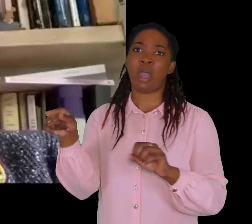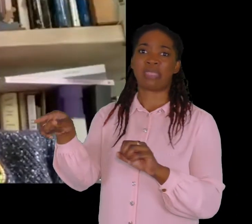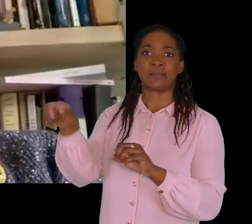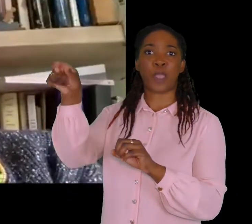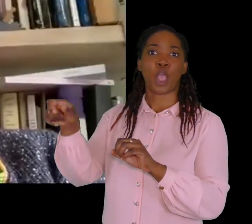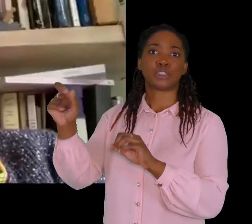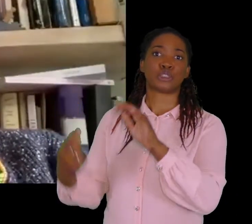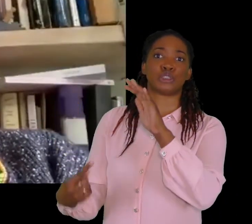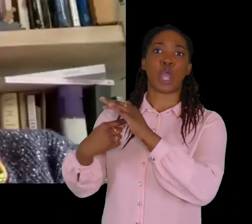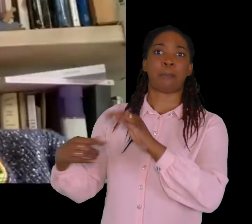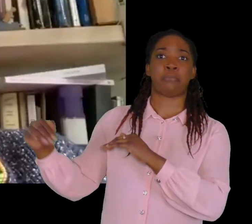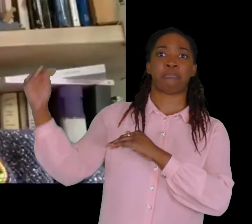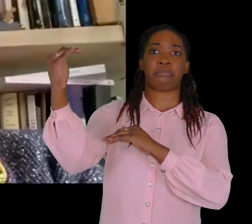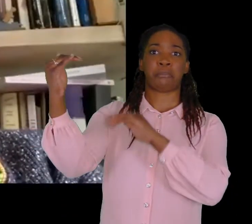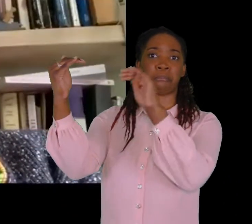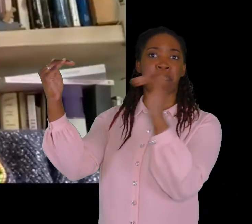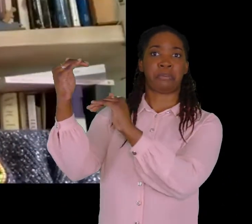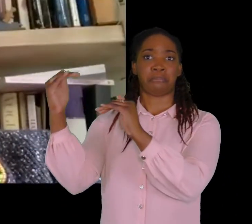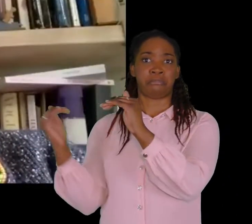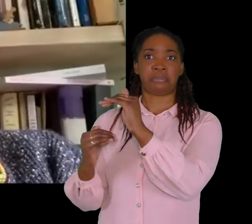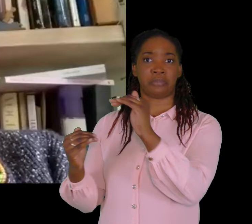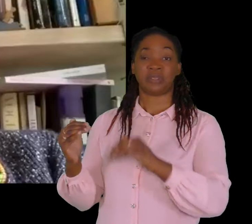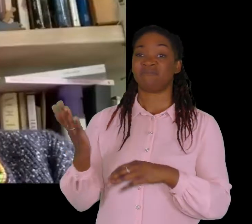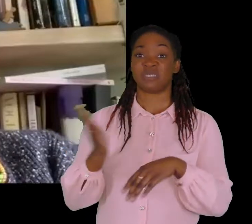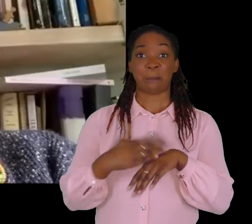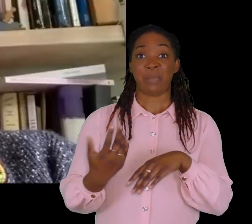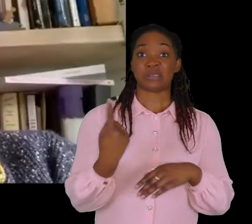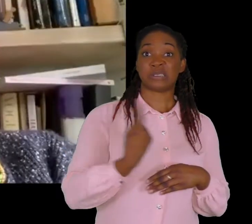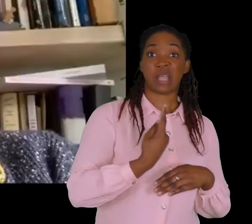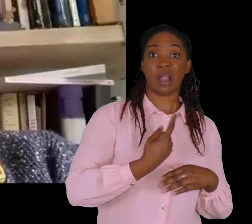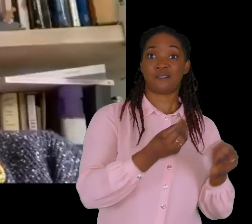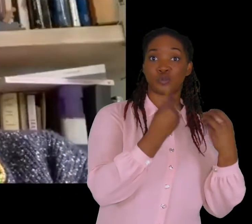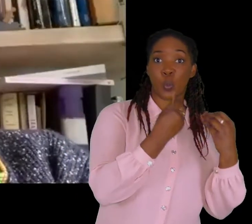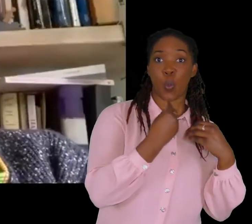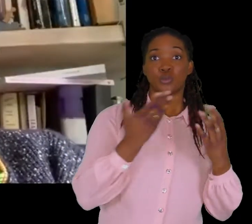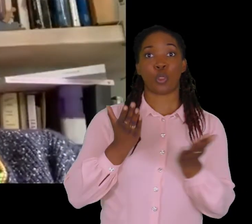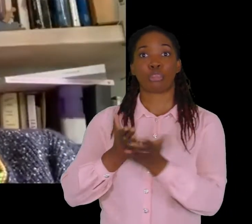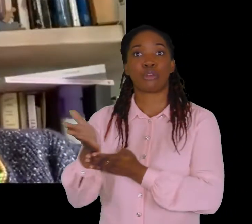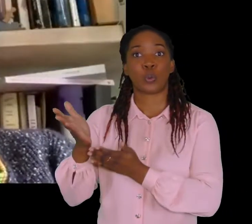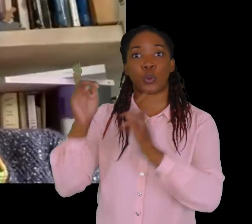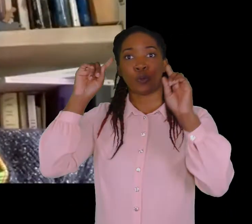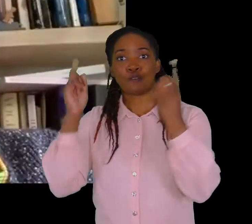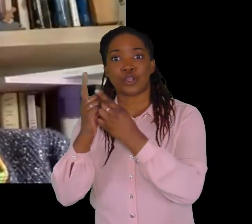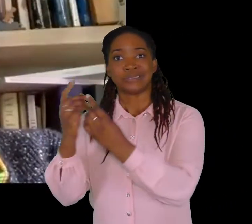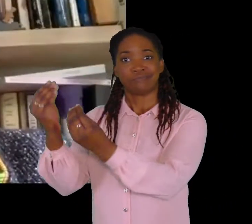work, whether you were self-taught or university or